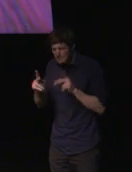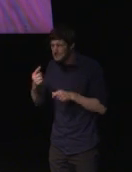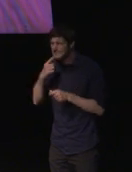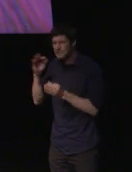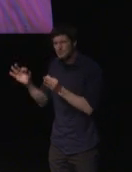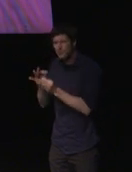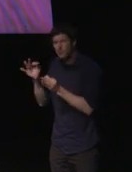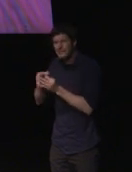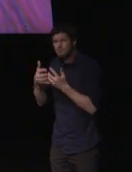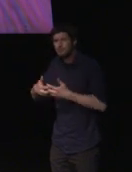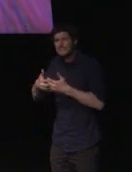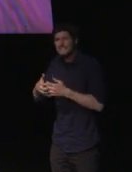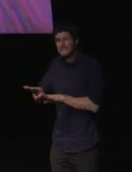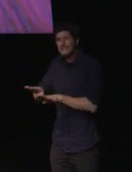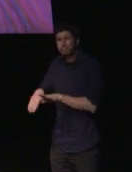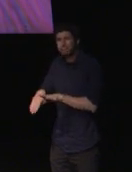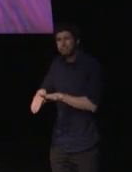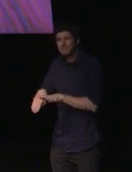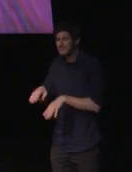some people say